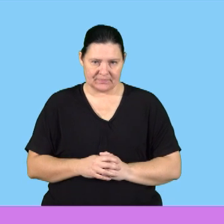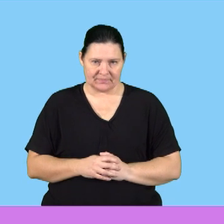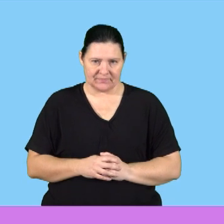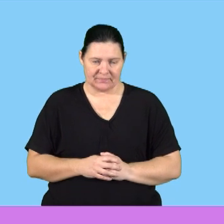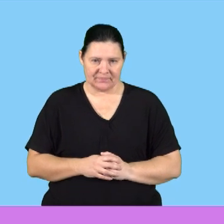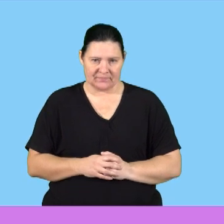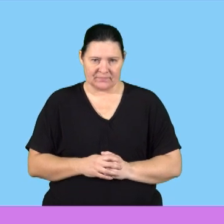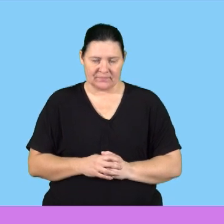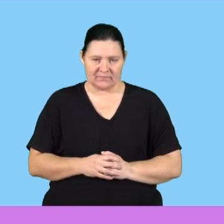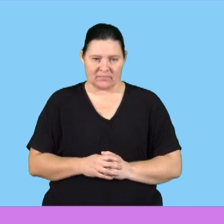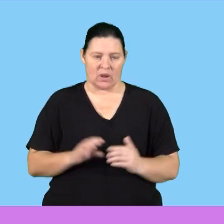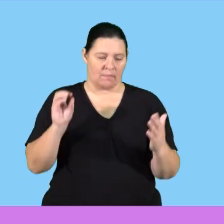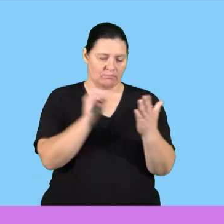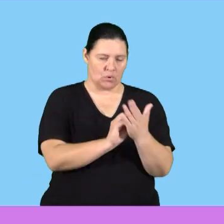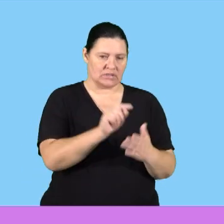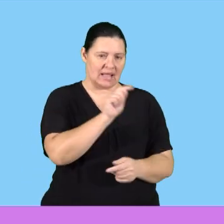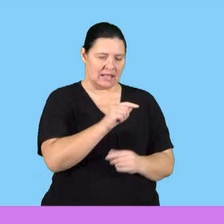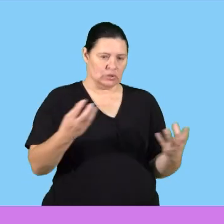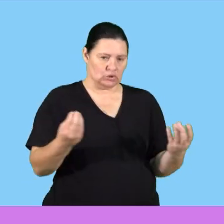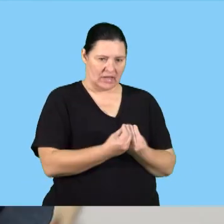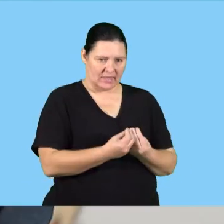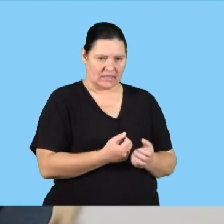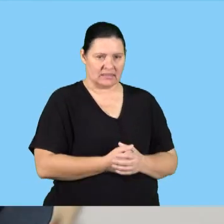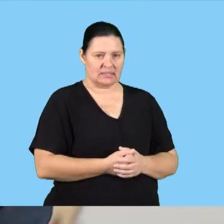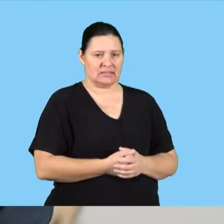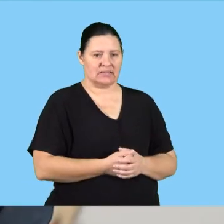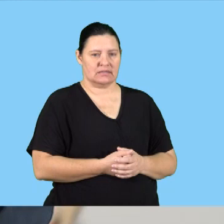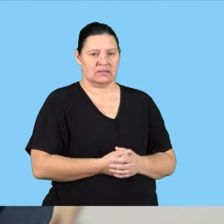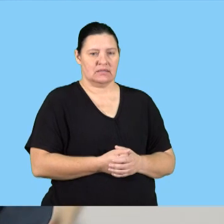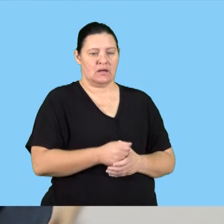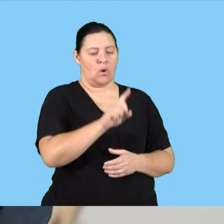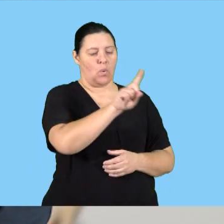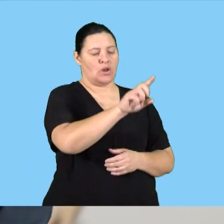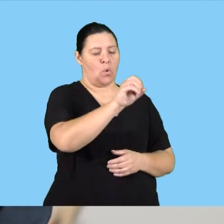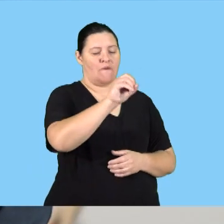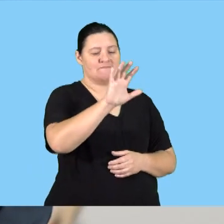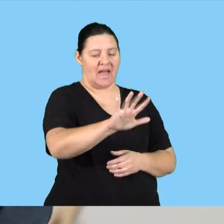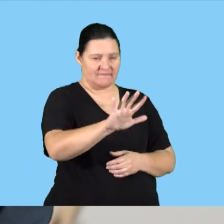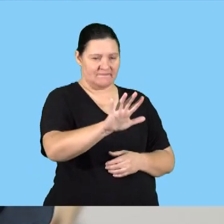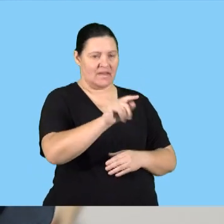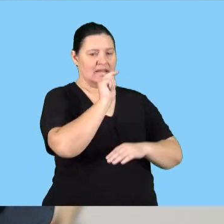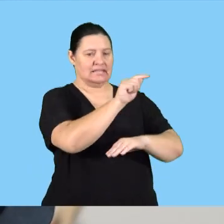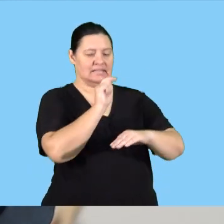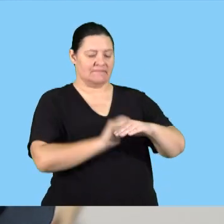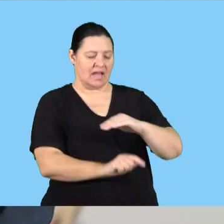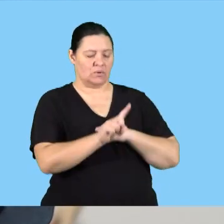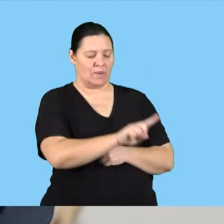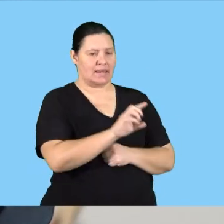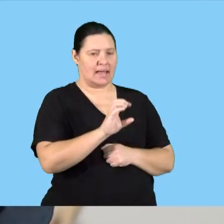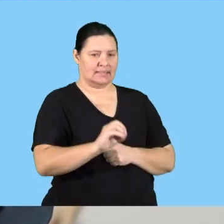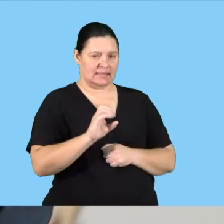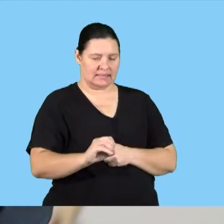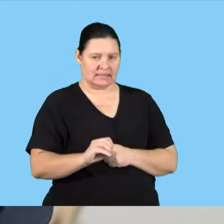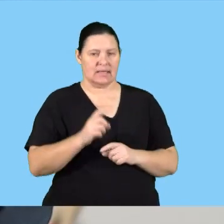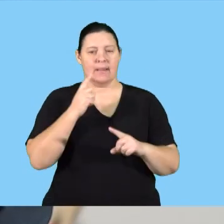17.99 Rand. So we can press the calculator together. We'll then have 105 divided